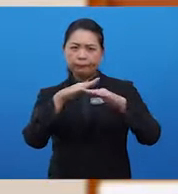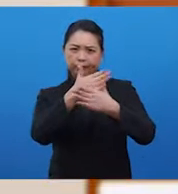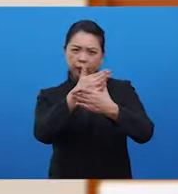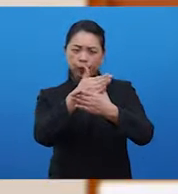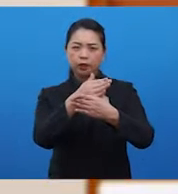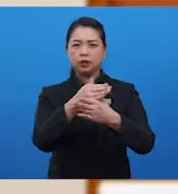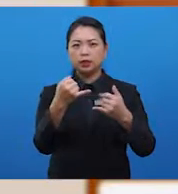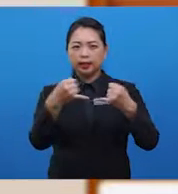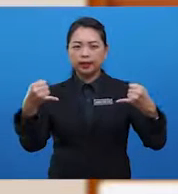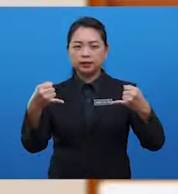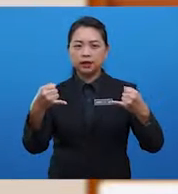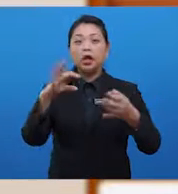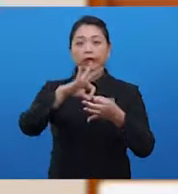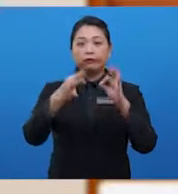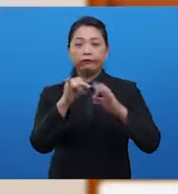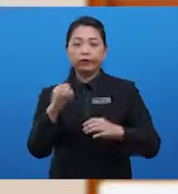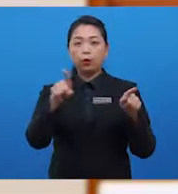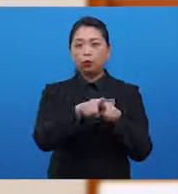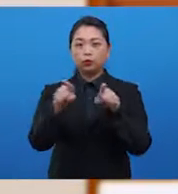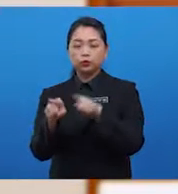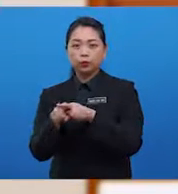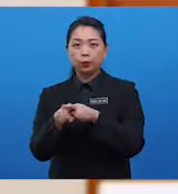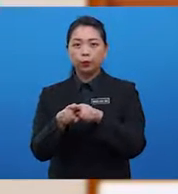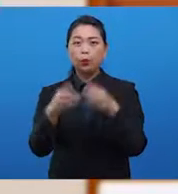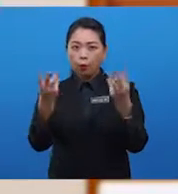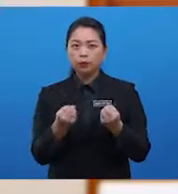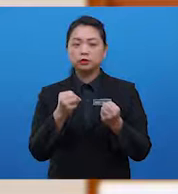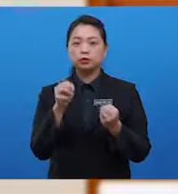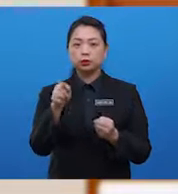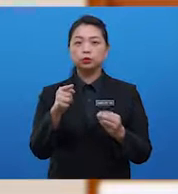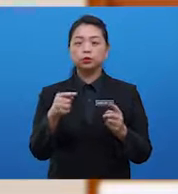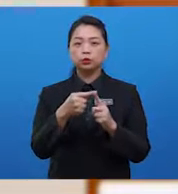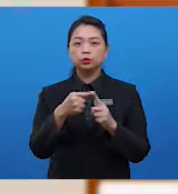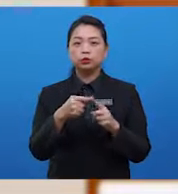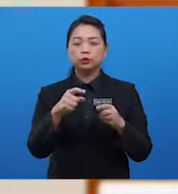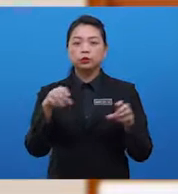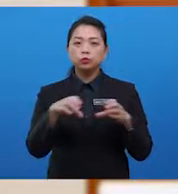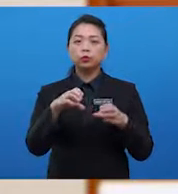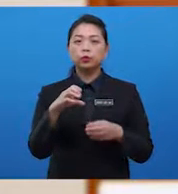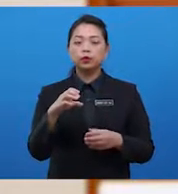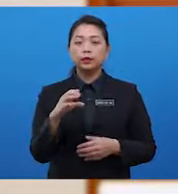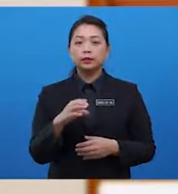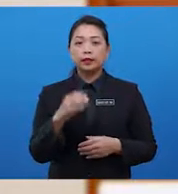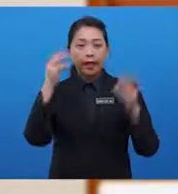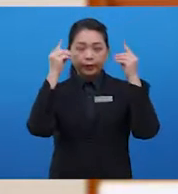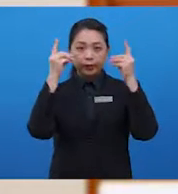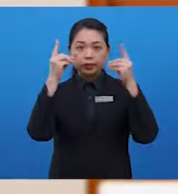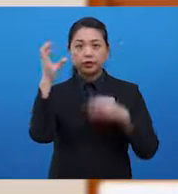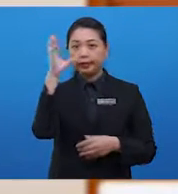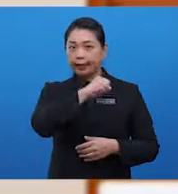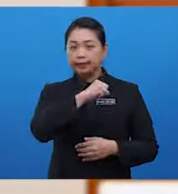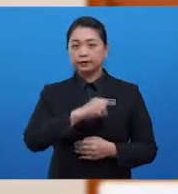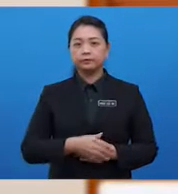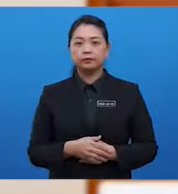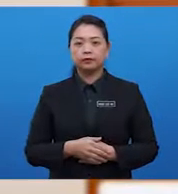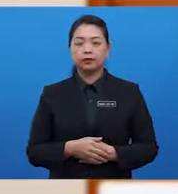Now, inferring also requires you to make an educated guess based on the text